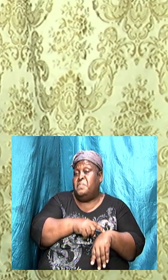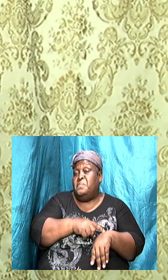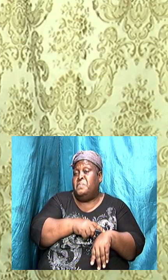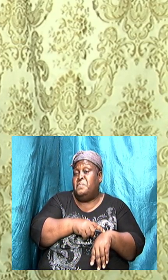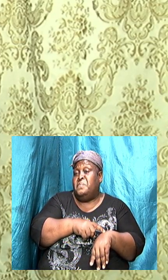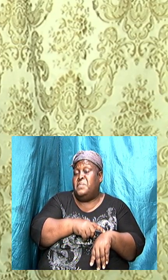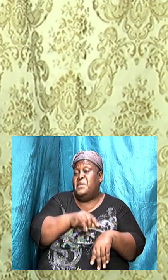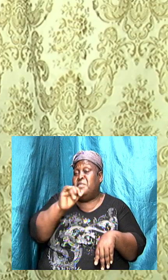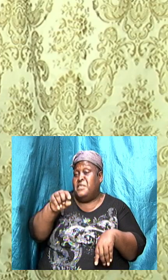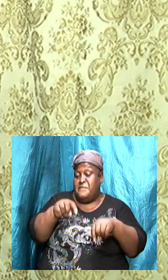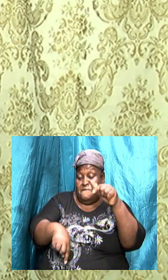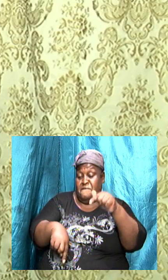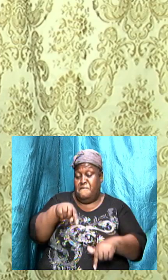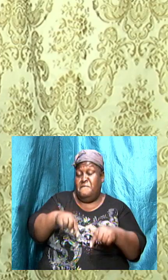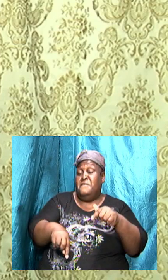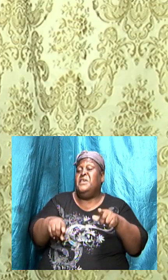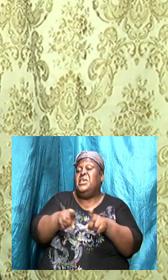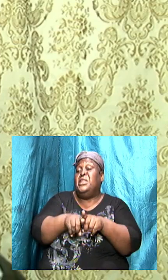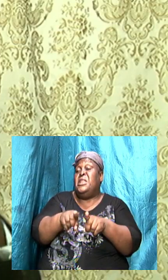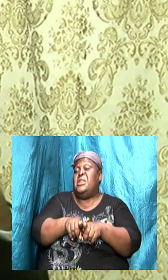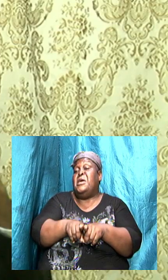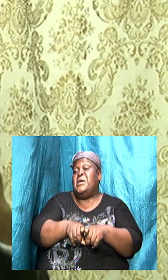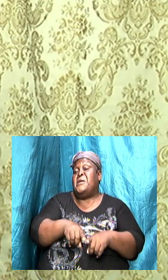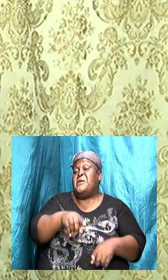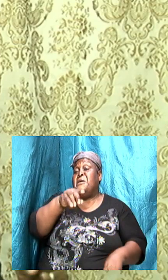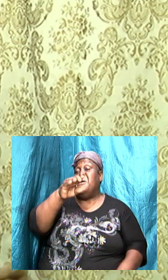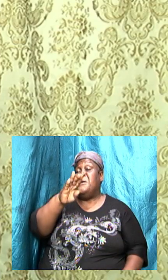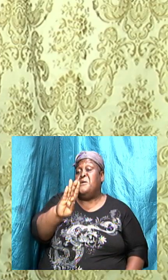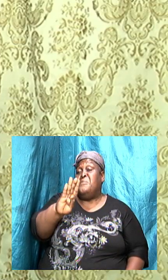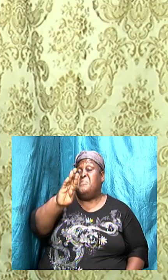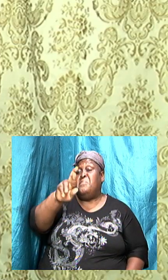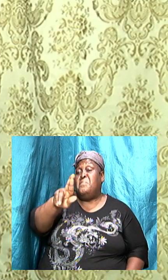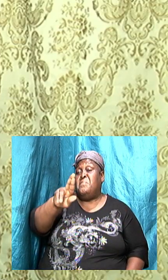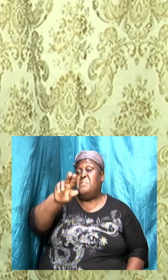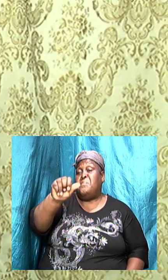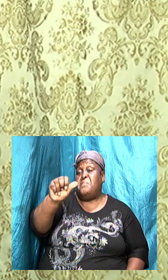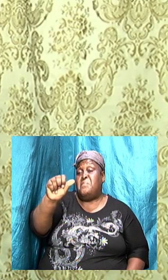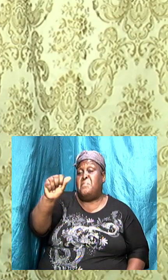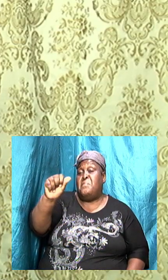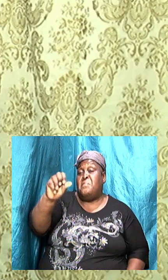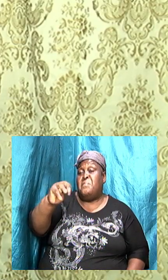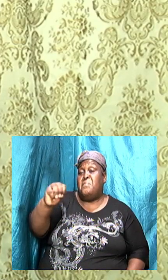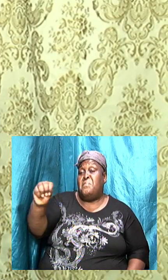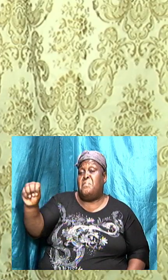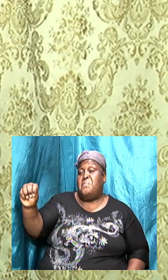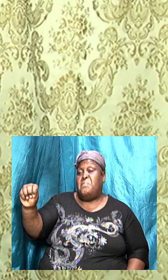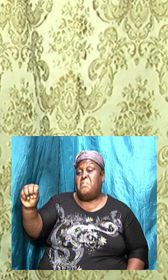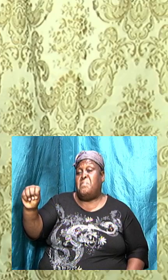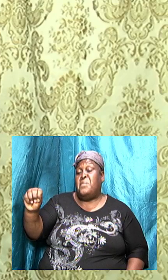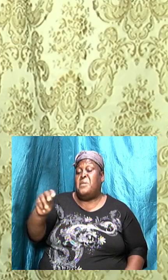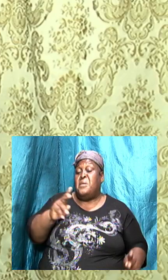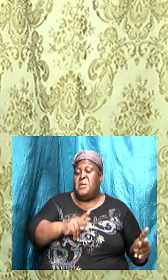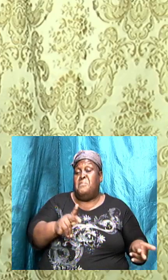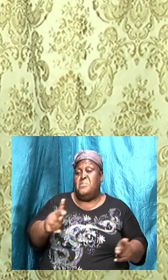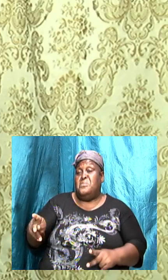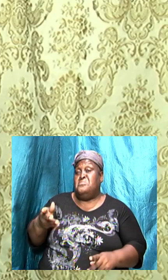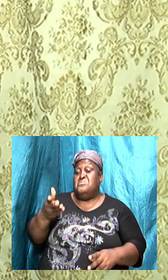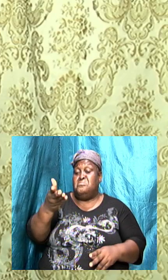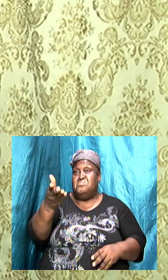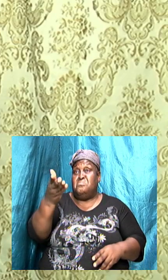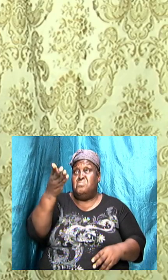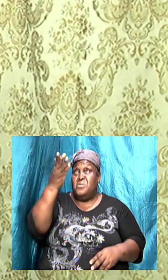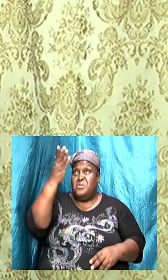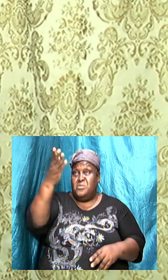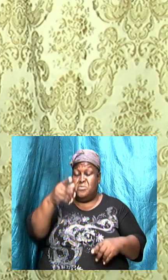like brass is going to stand up. He's going to put down those feet like